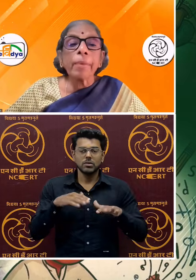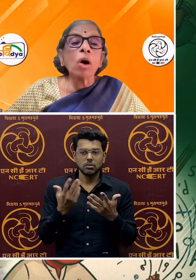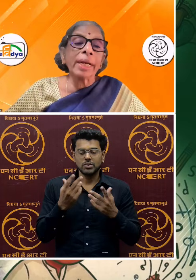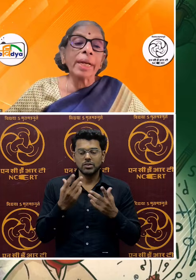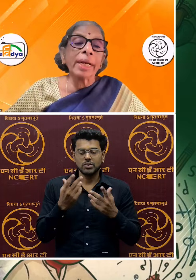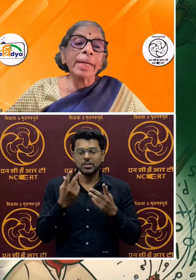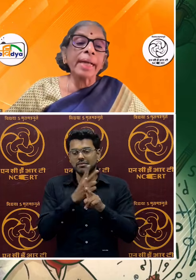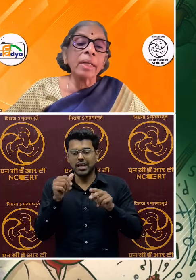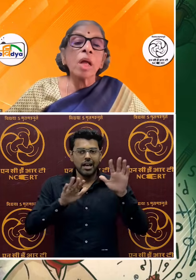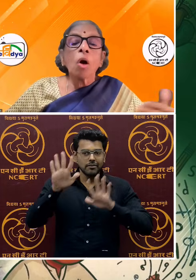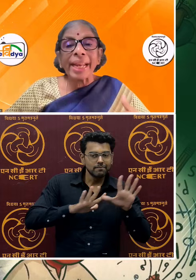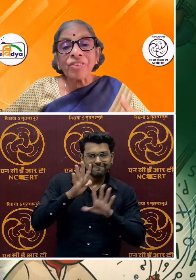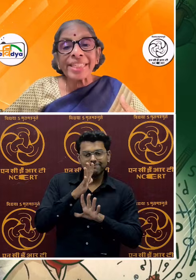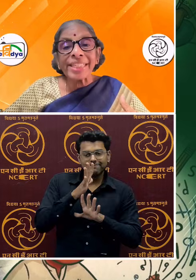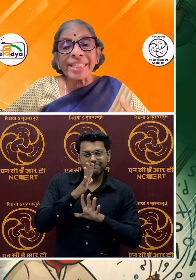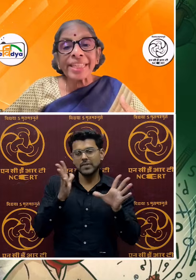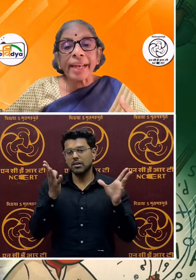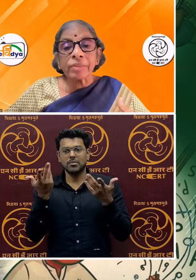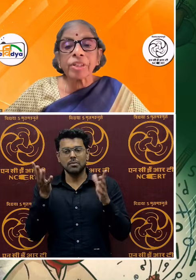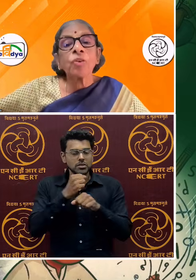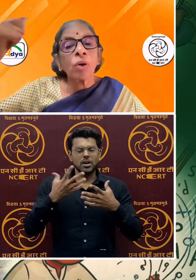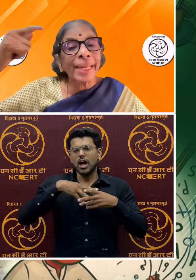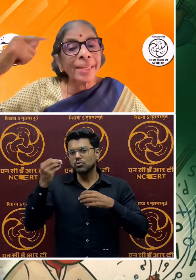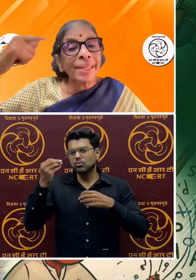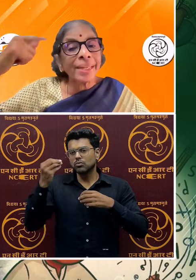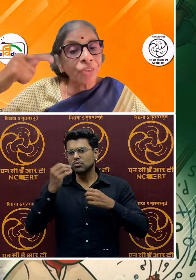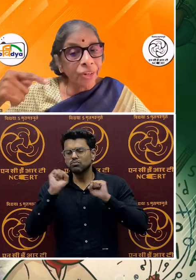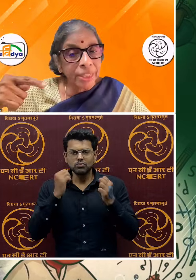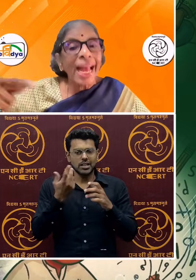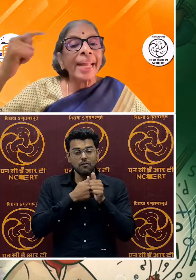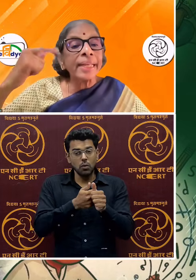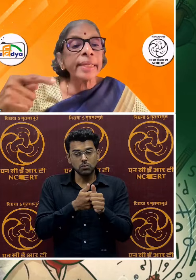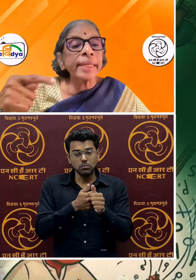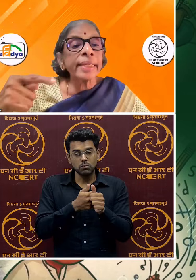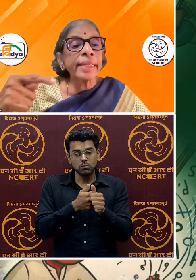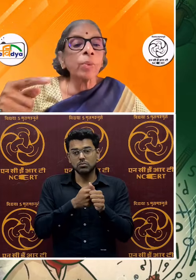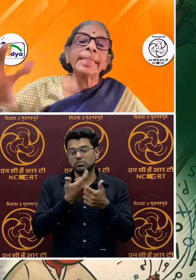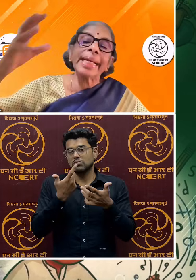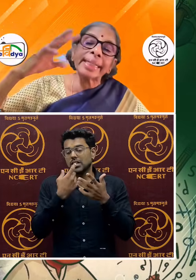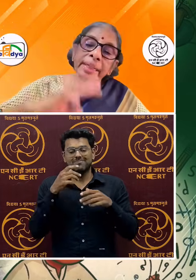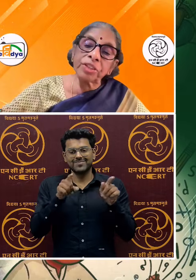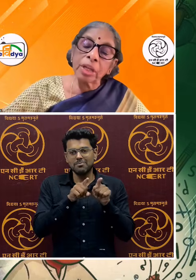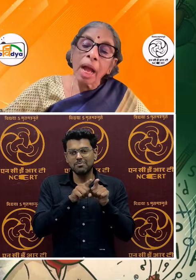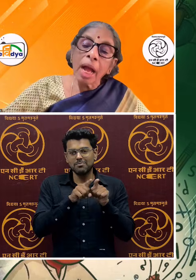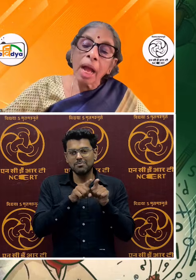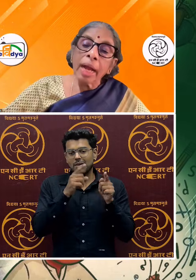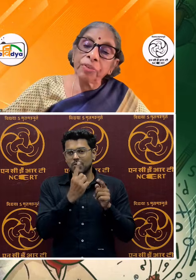steps in a drama or a dance or any physical activity, following instructions in sequence is